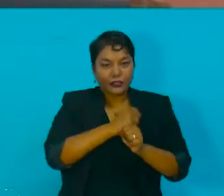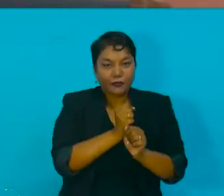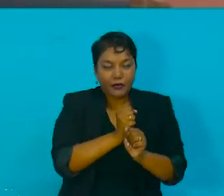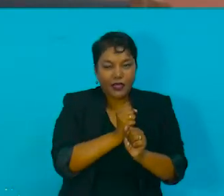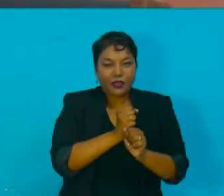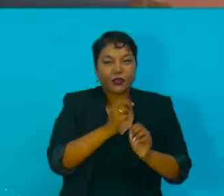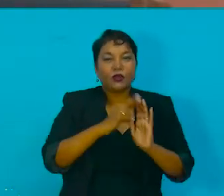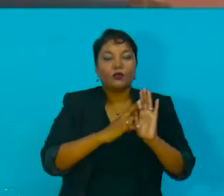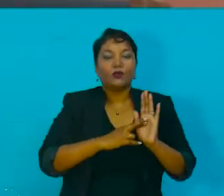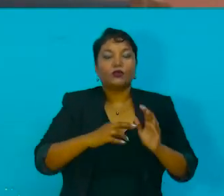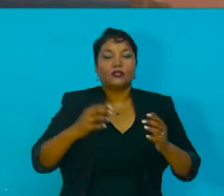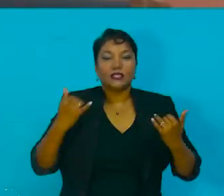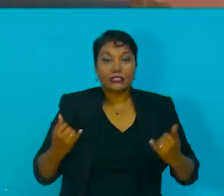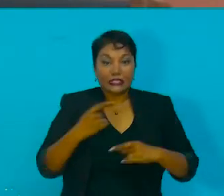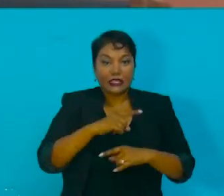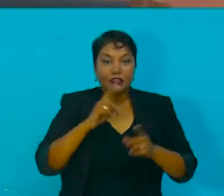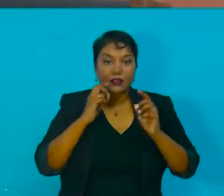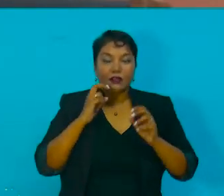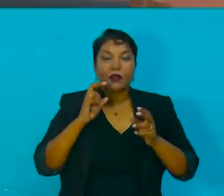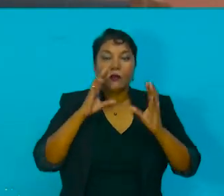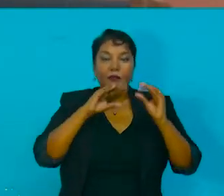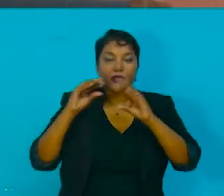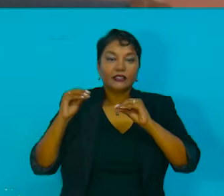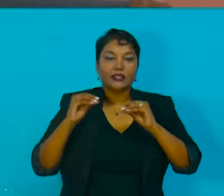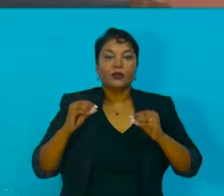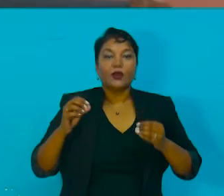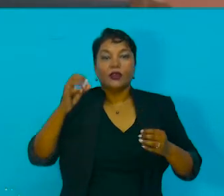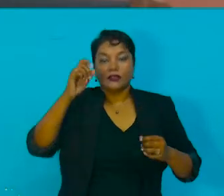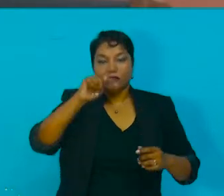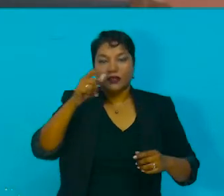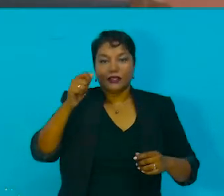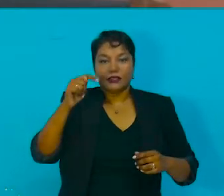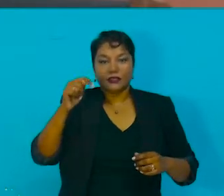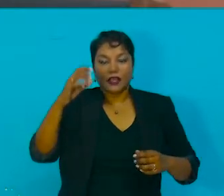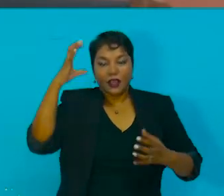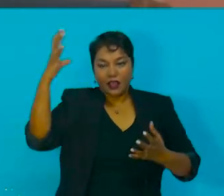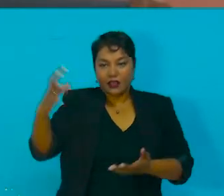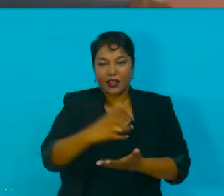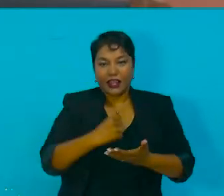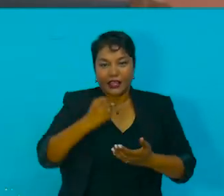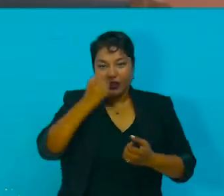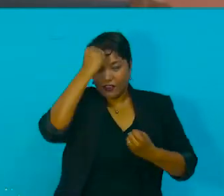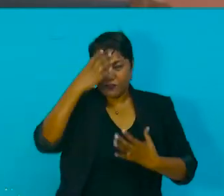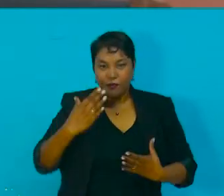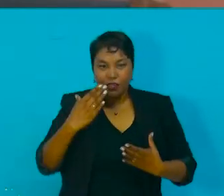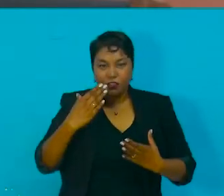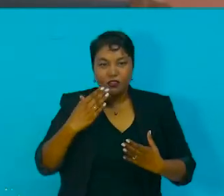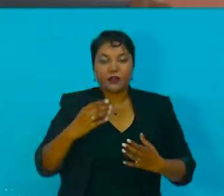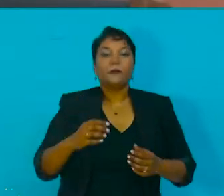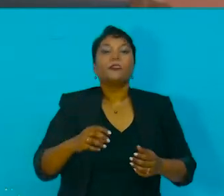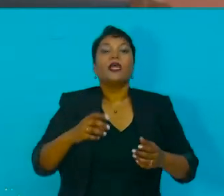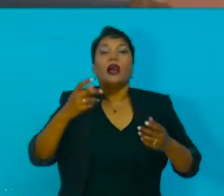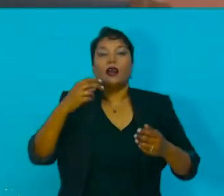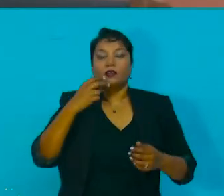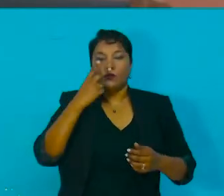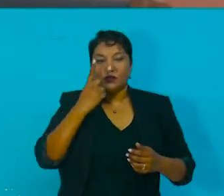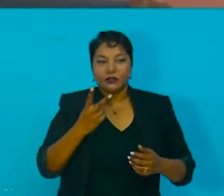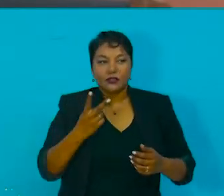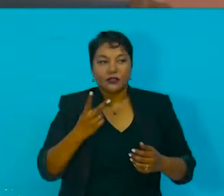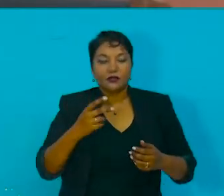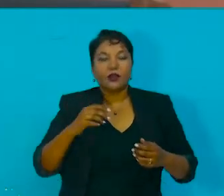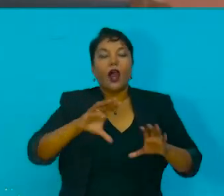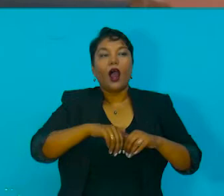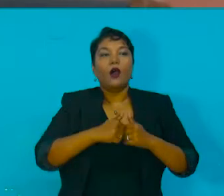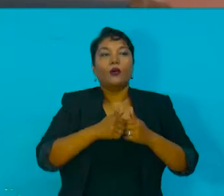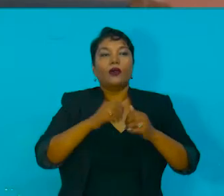this discussion here today begins the talk for telecommunications, and we are taking note of all the comments that apply to us, and we will